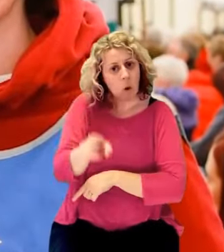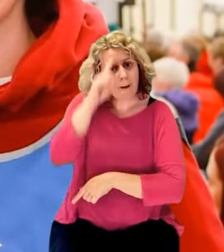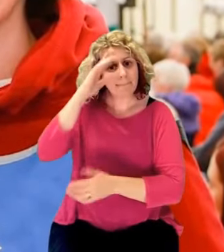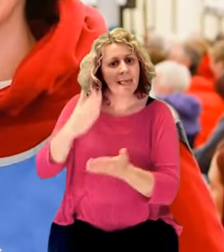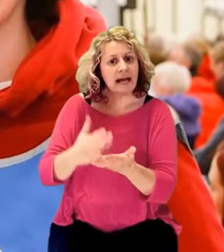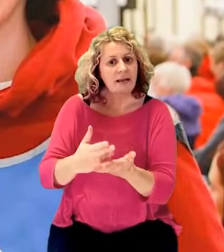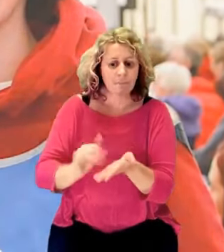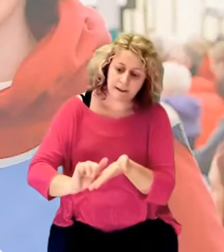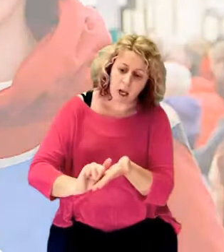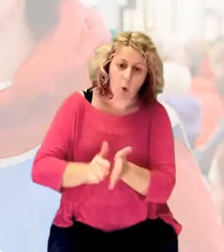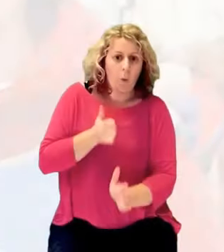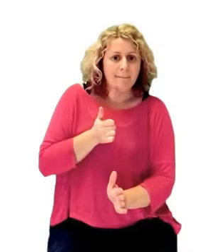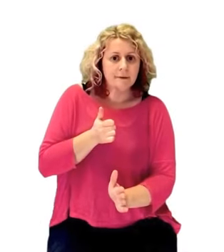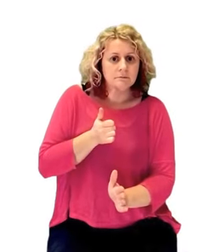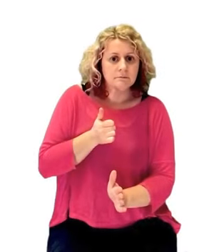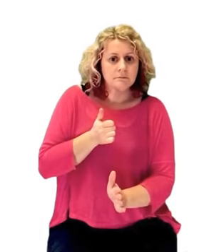local church.